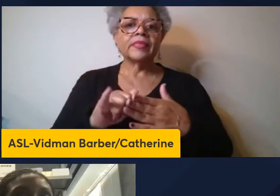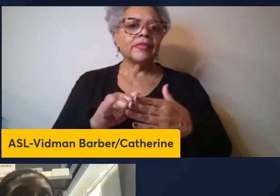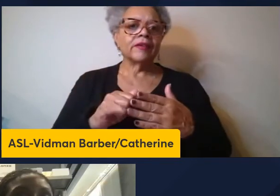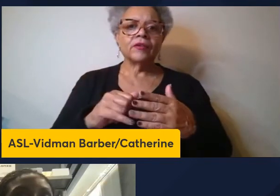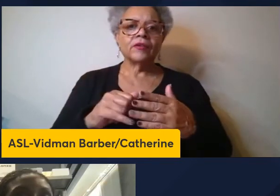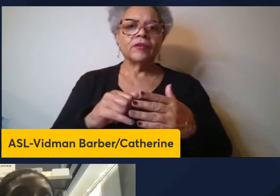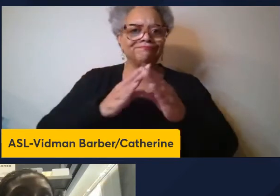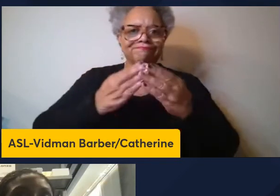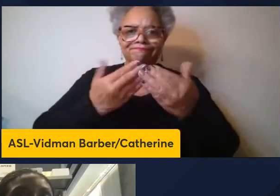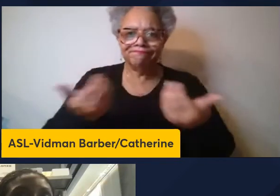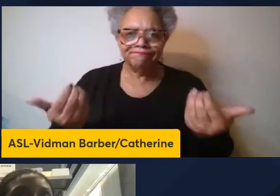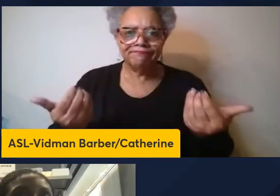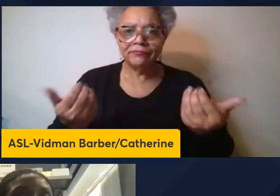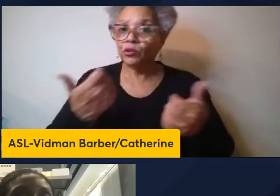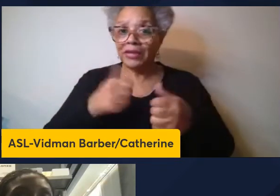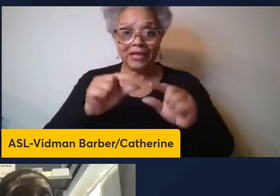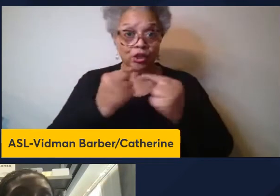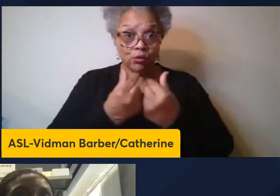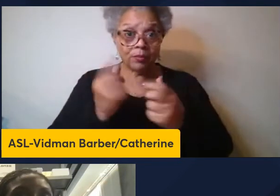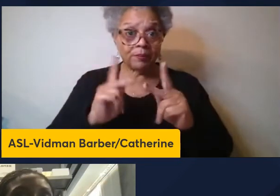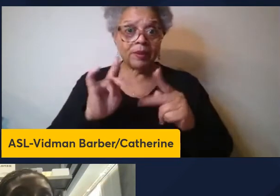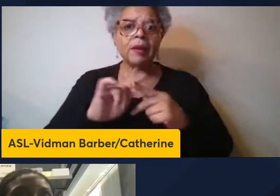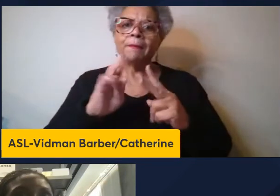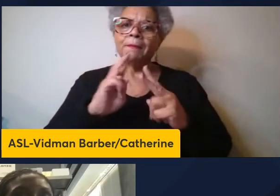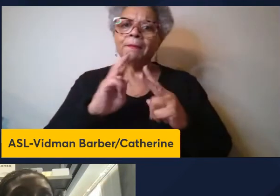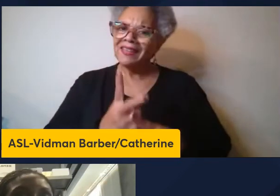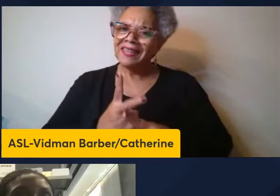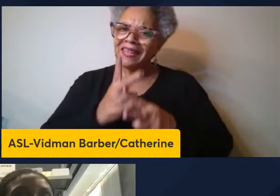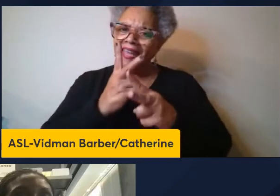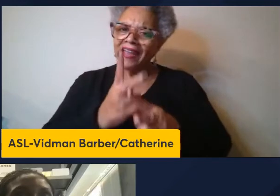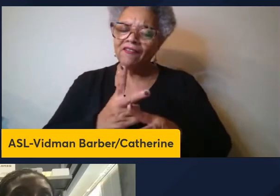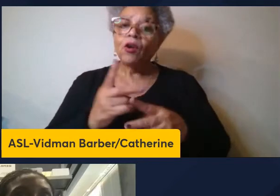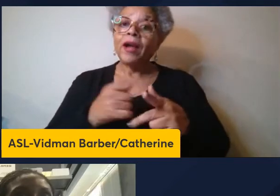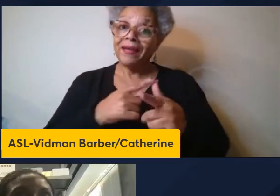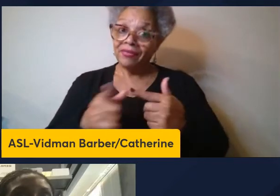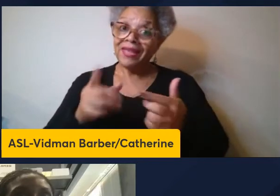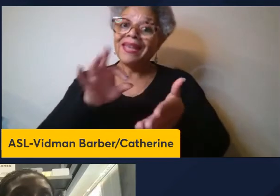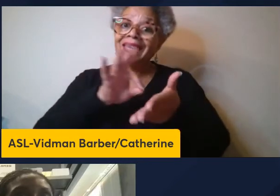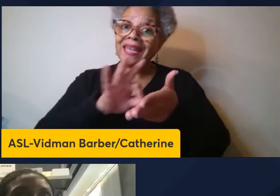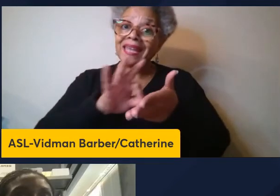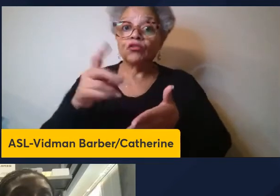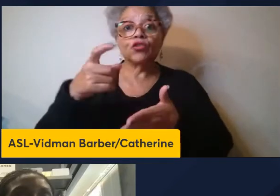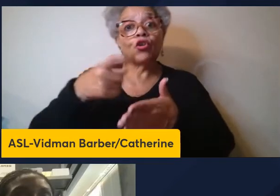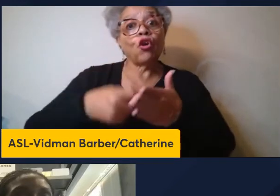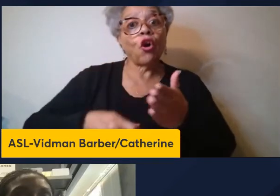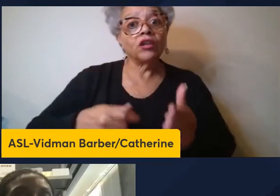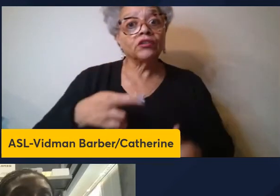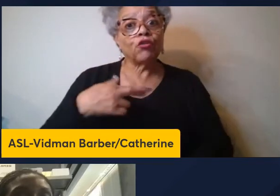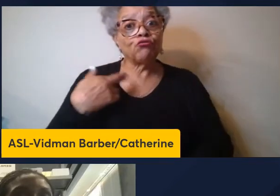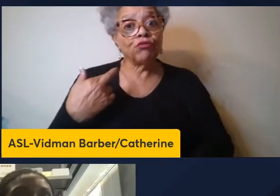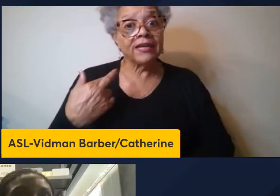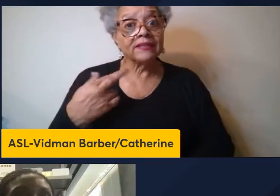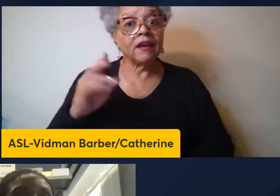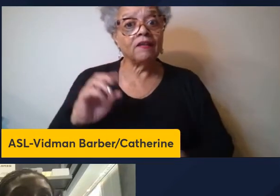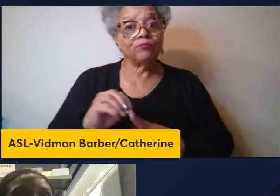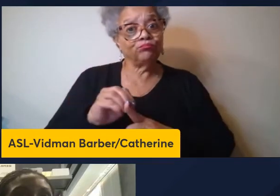people, to really be careful before you, and then count the costs of putting that out there.